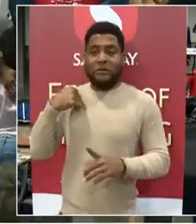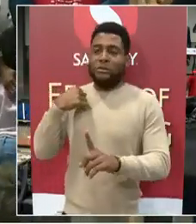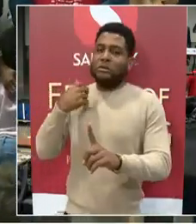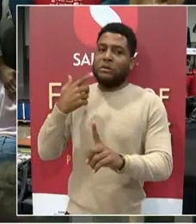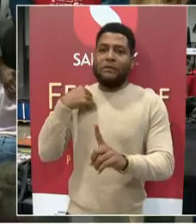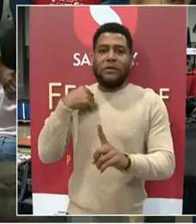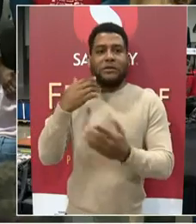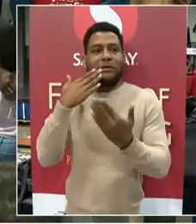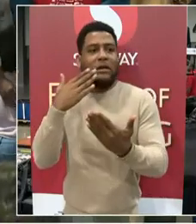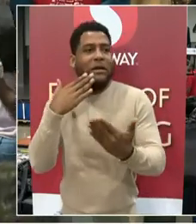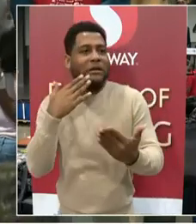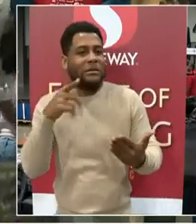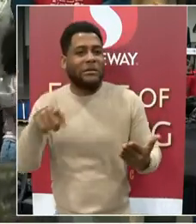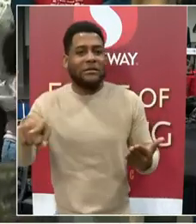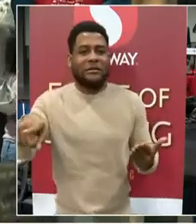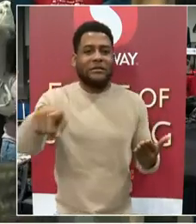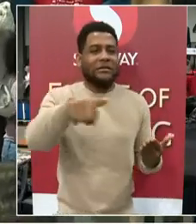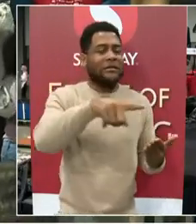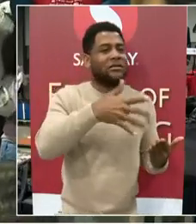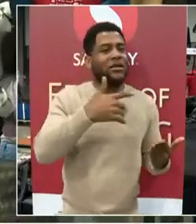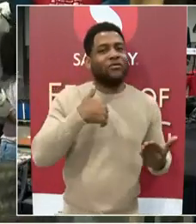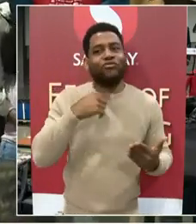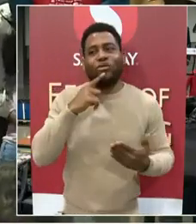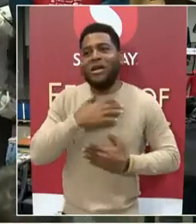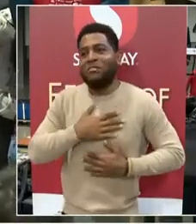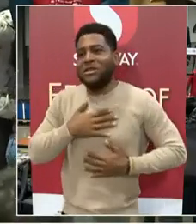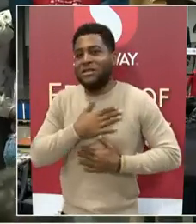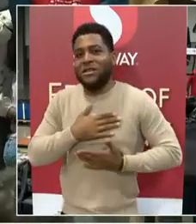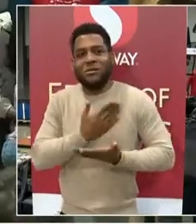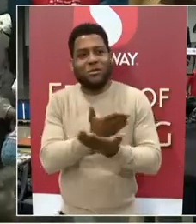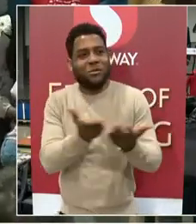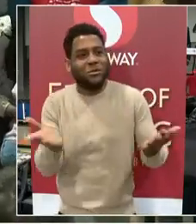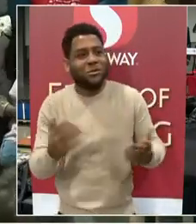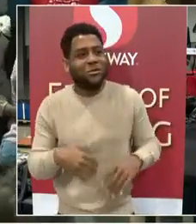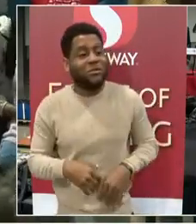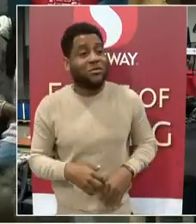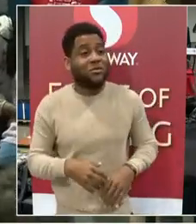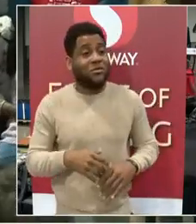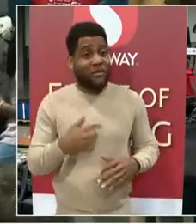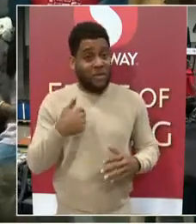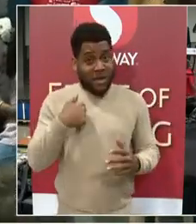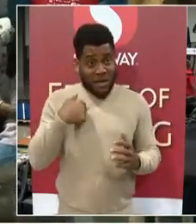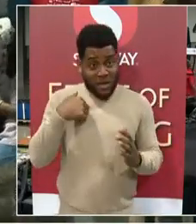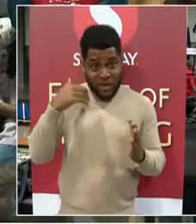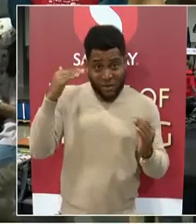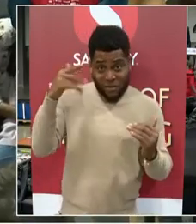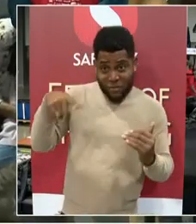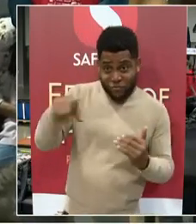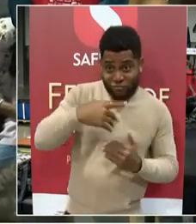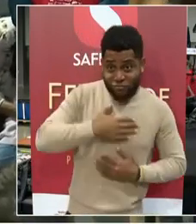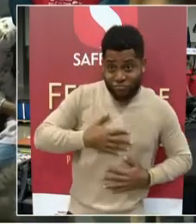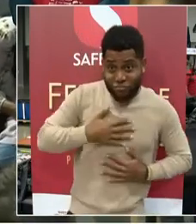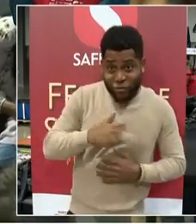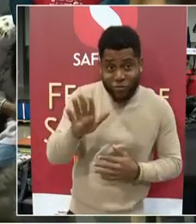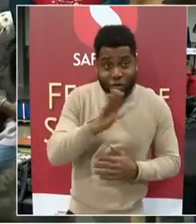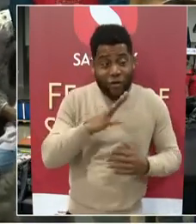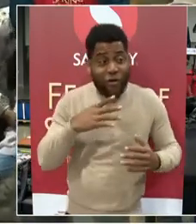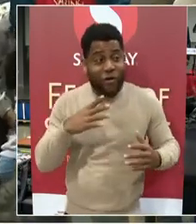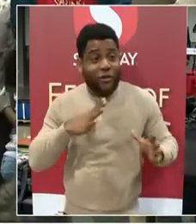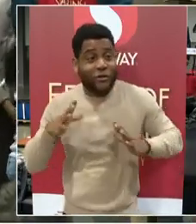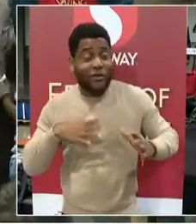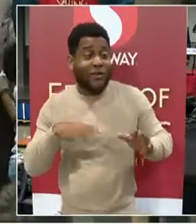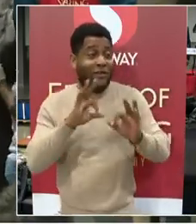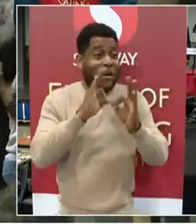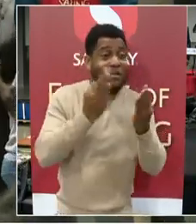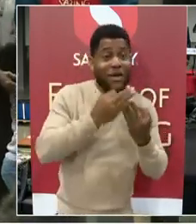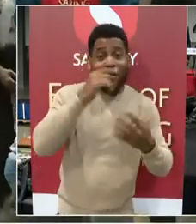hope that you express a little bit of gratitude and thank you to them as well. I hope everyone has a fantastic holiday with their families, and thanks so much for